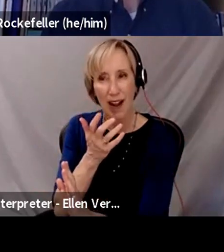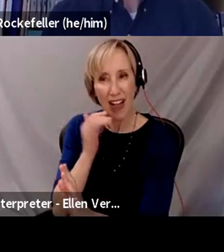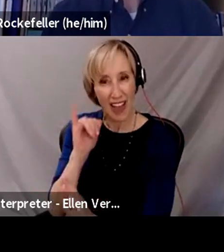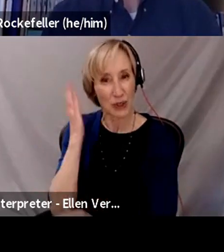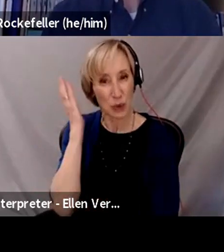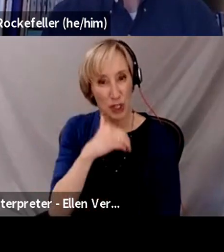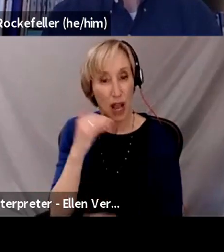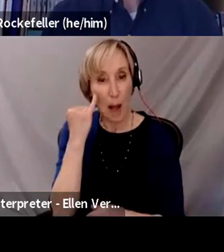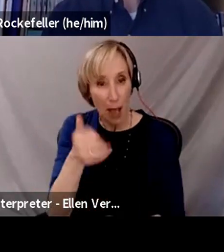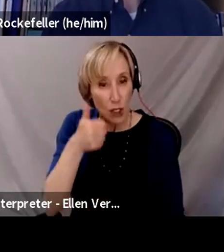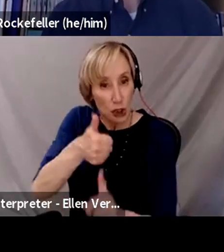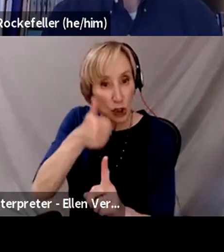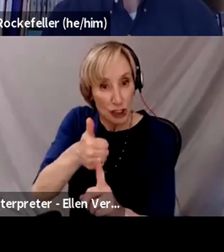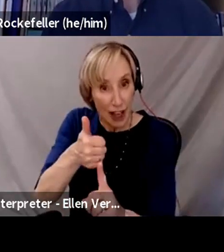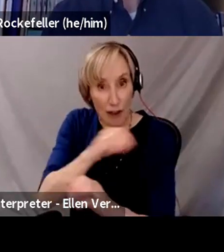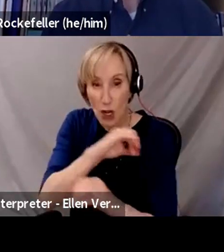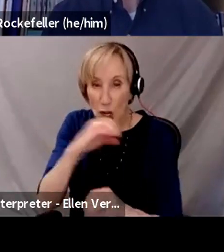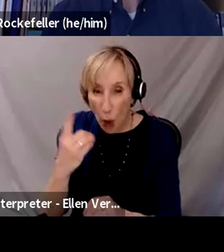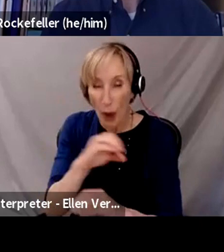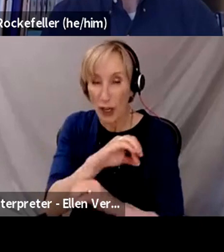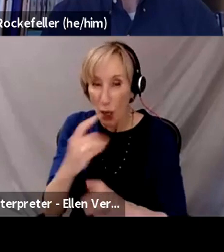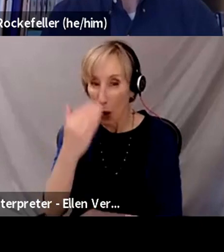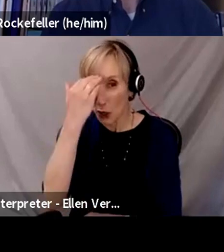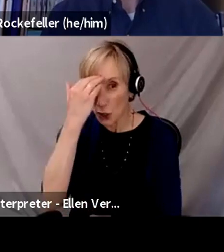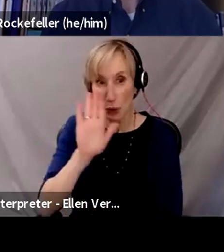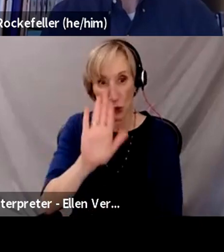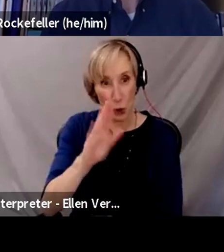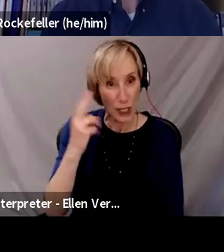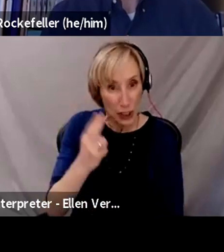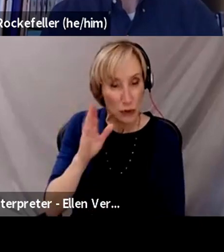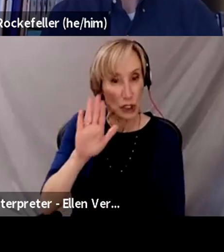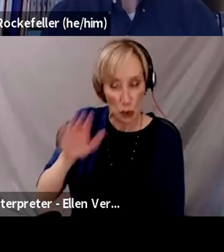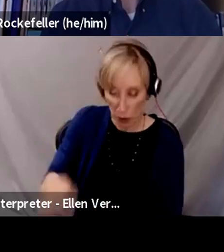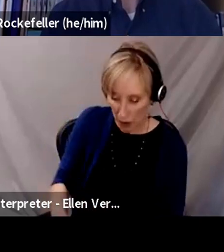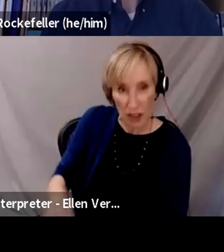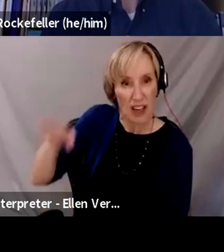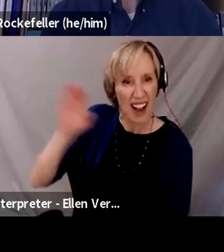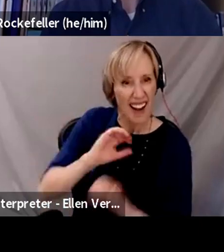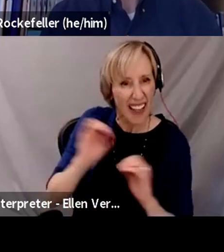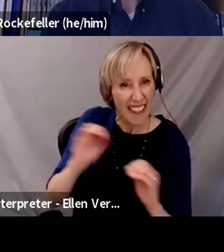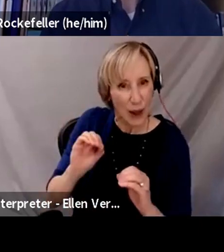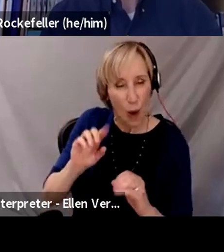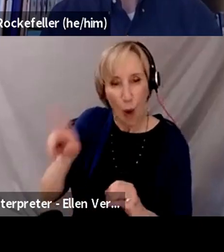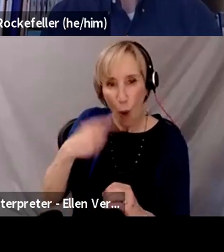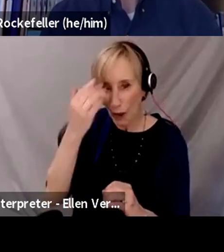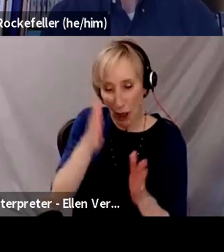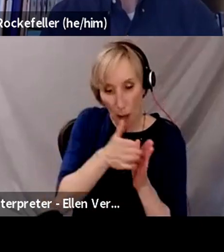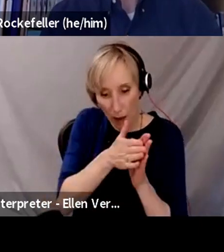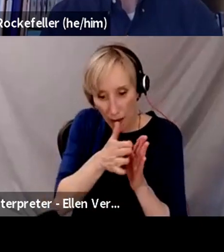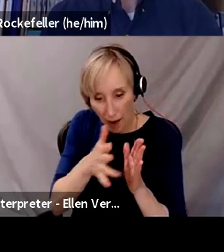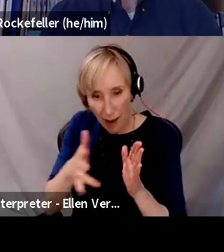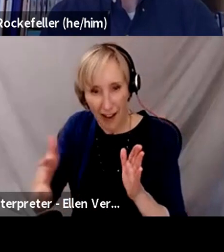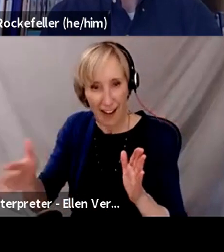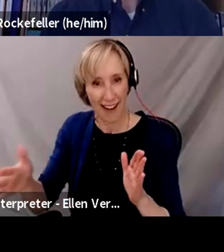But then you get back to the death, the fear of like reprisal for my transgender status.